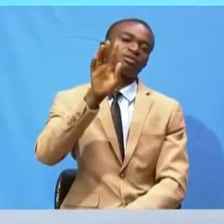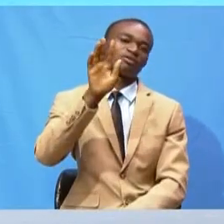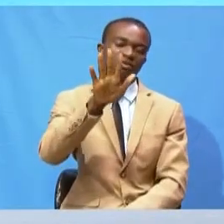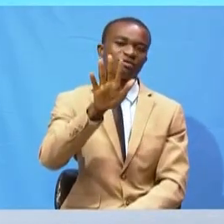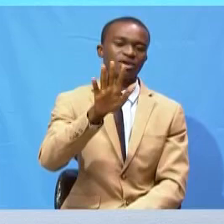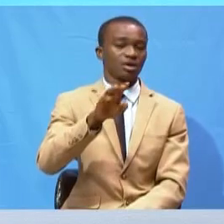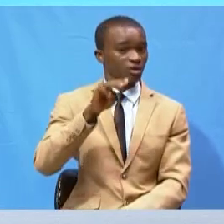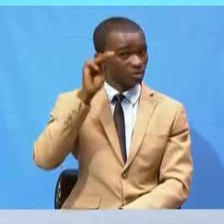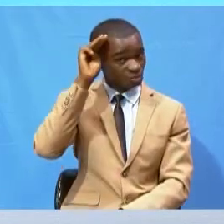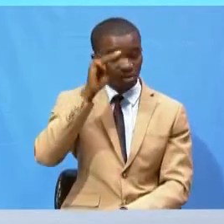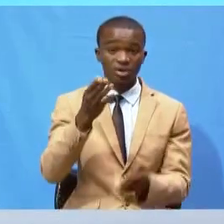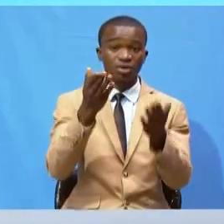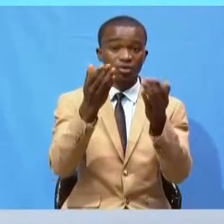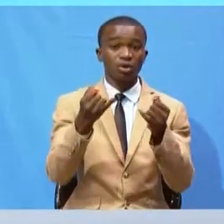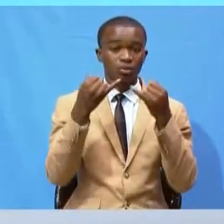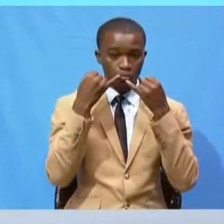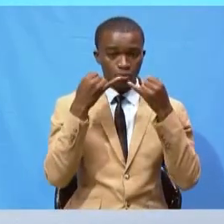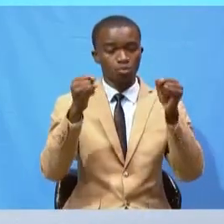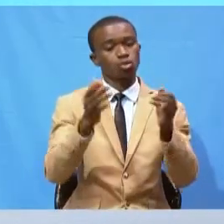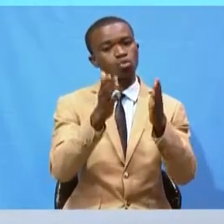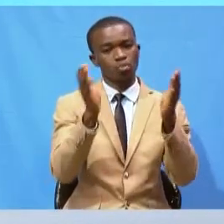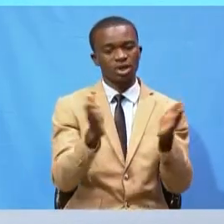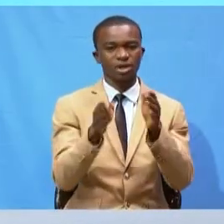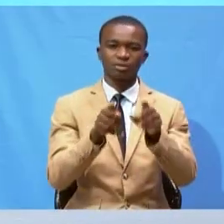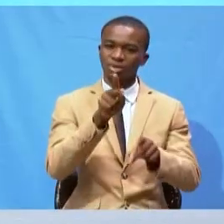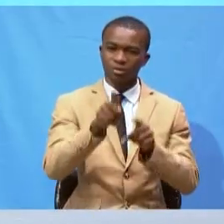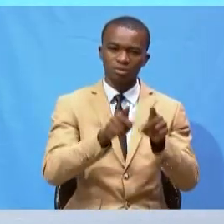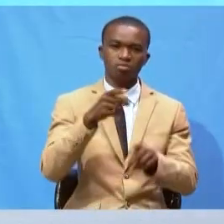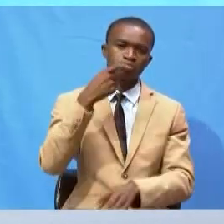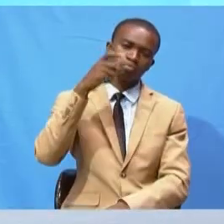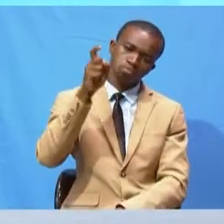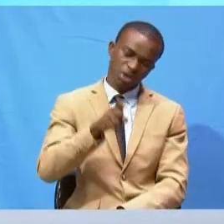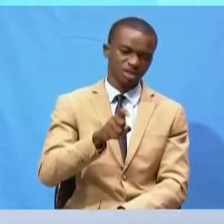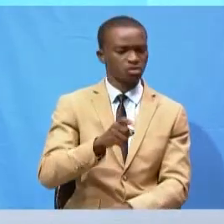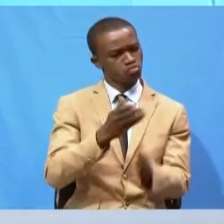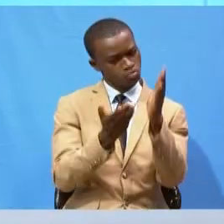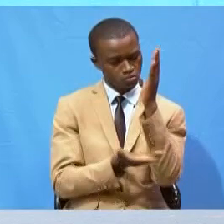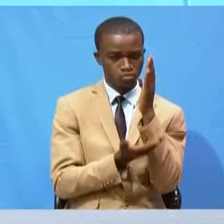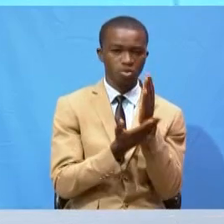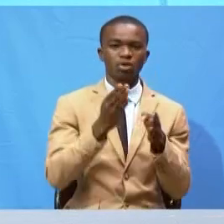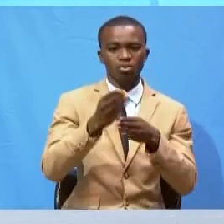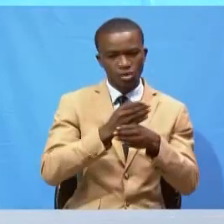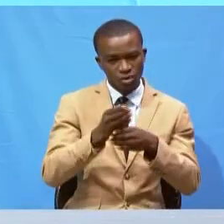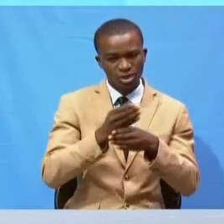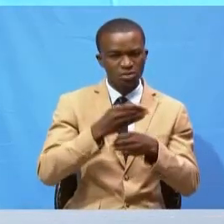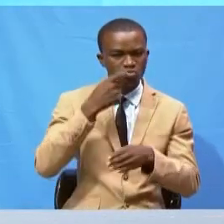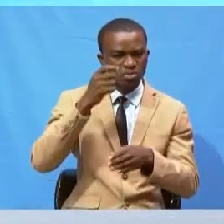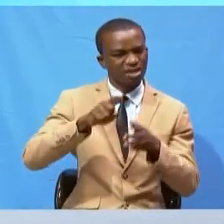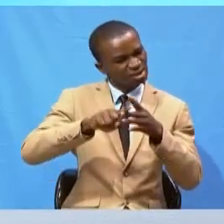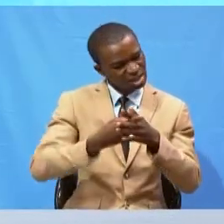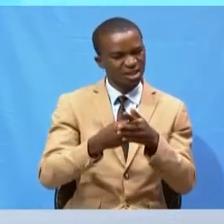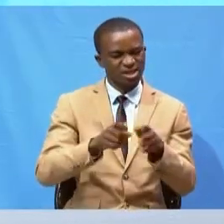ministry therefore wishes to encourage citizens to take up the business opportunity by sourcing